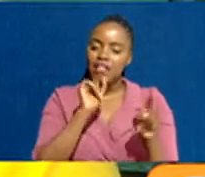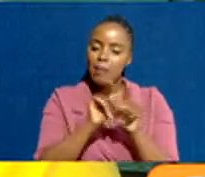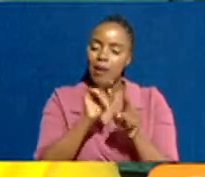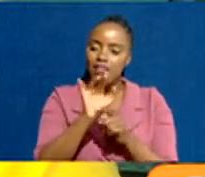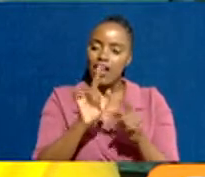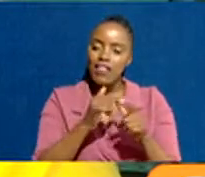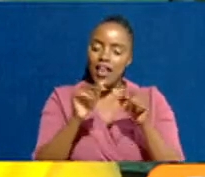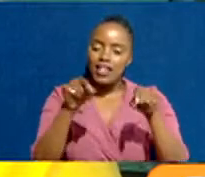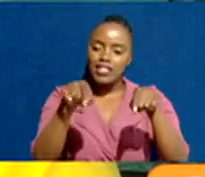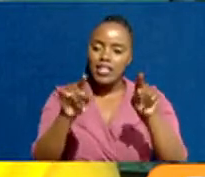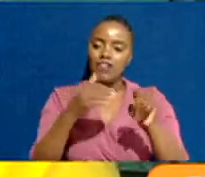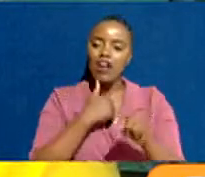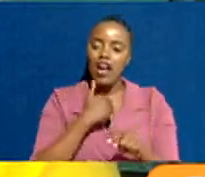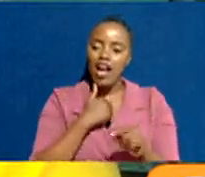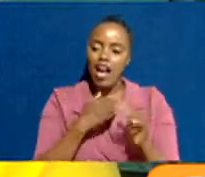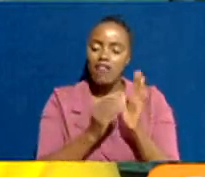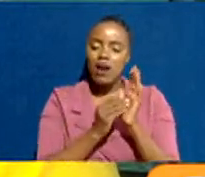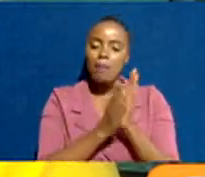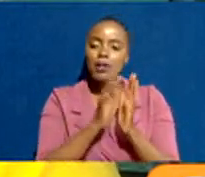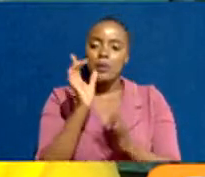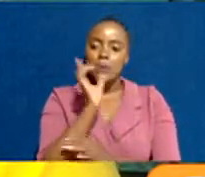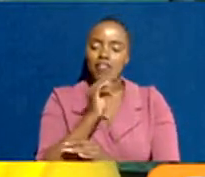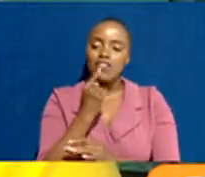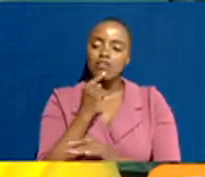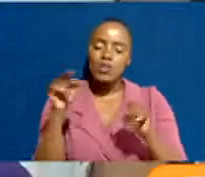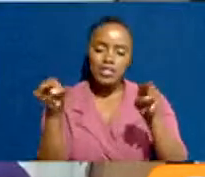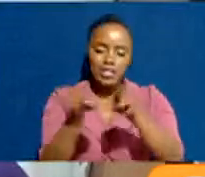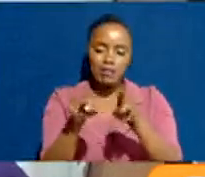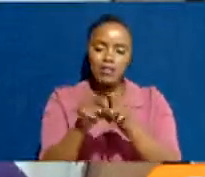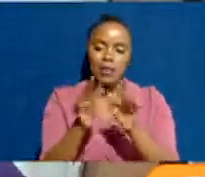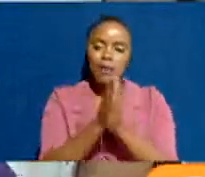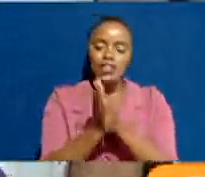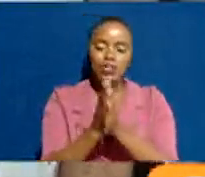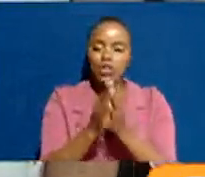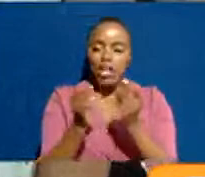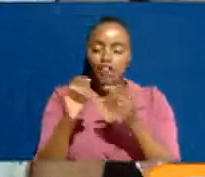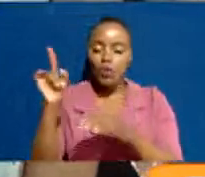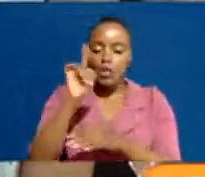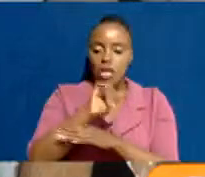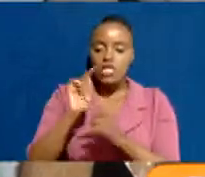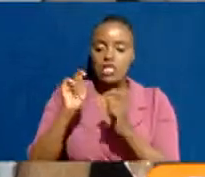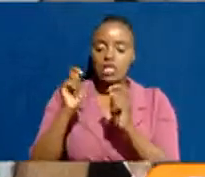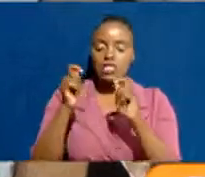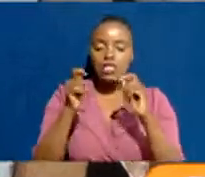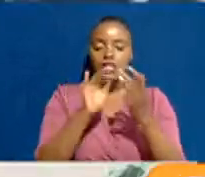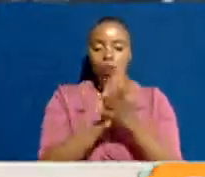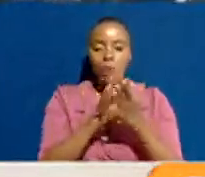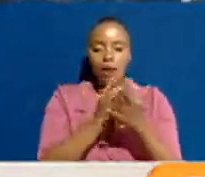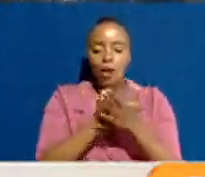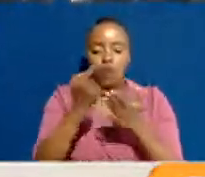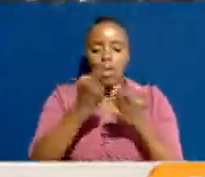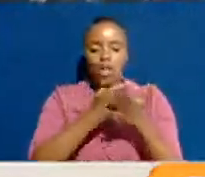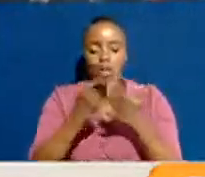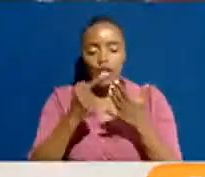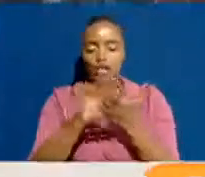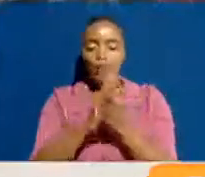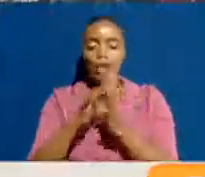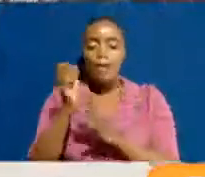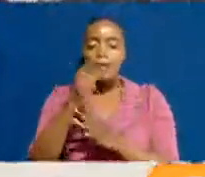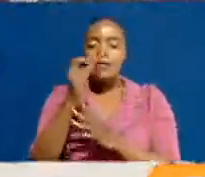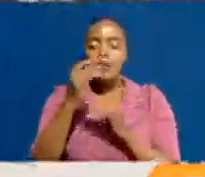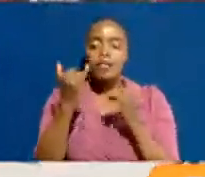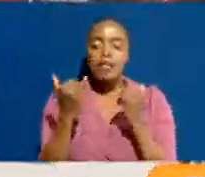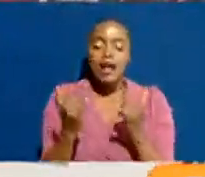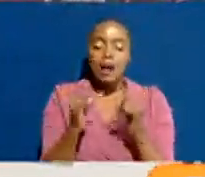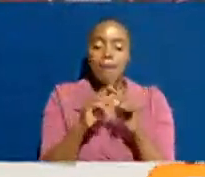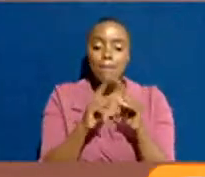naye akaenda Century. Akaambiwa hivyo tu. Days turned into weeks, weeks into months, but their